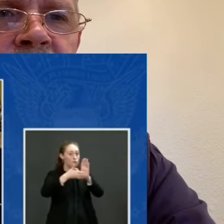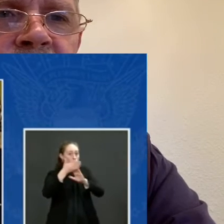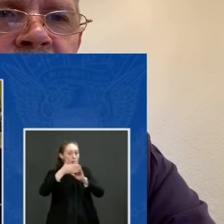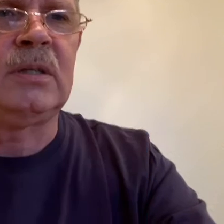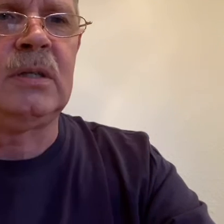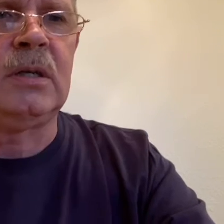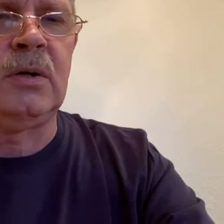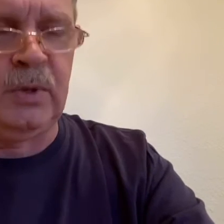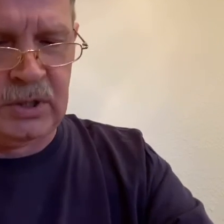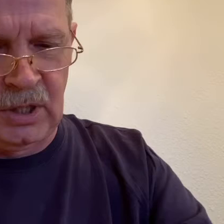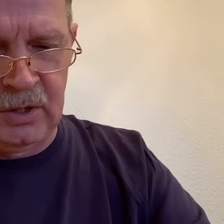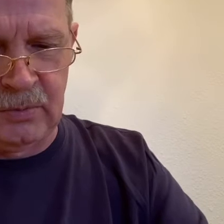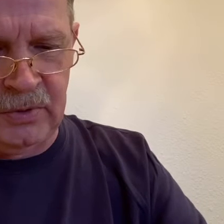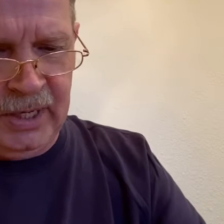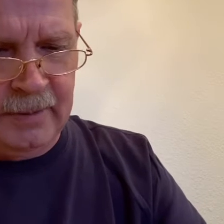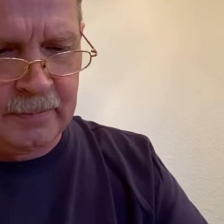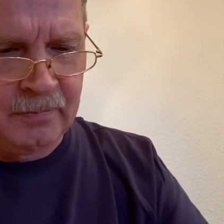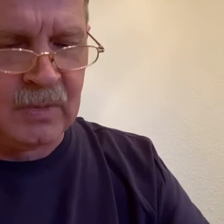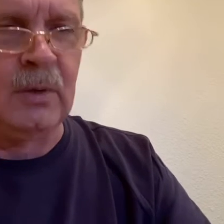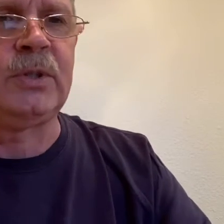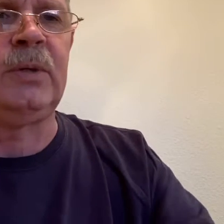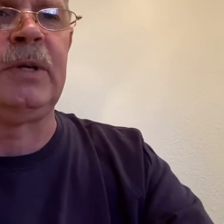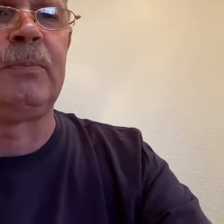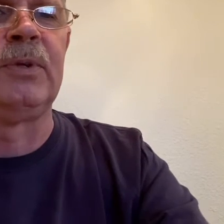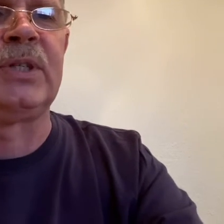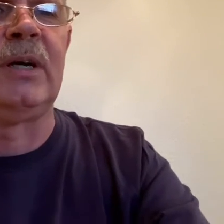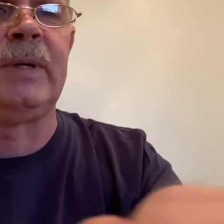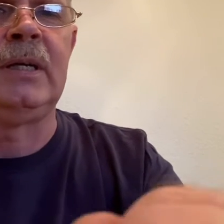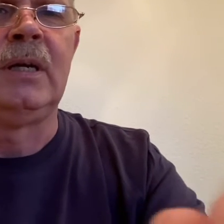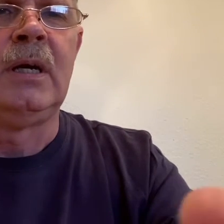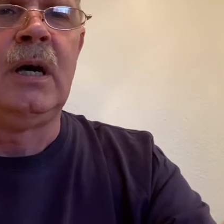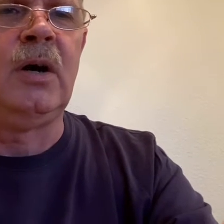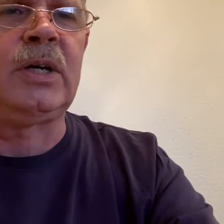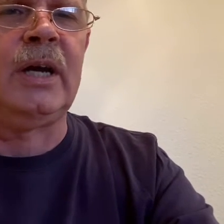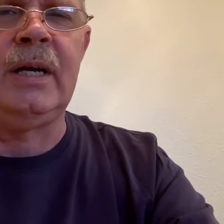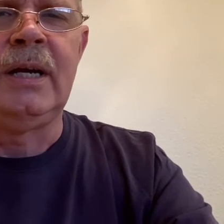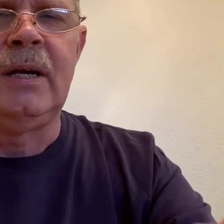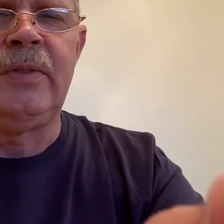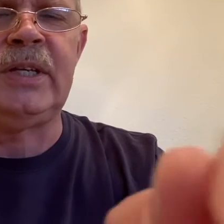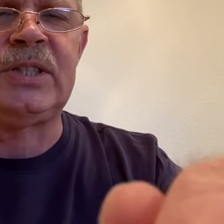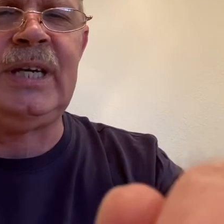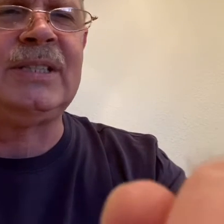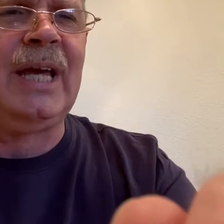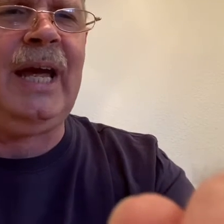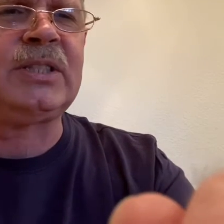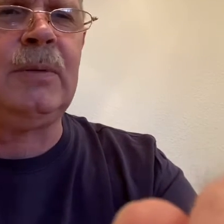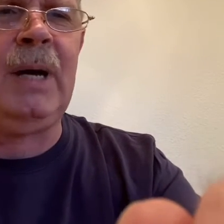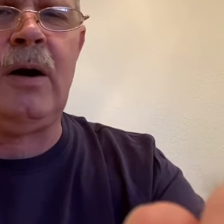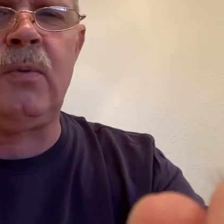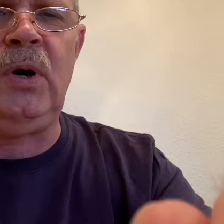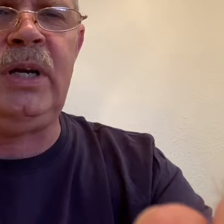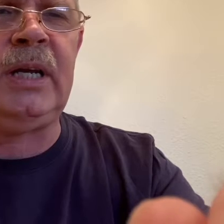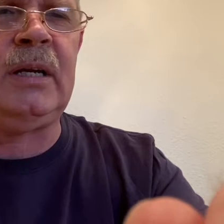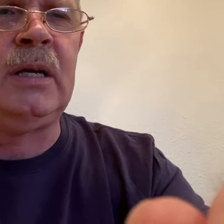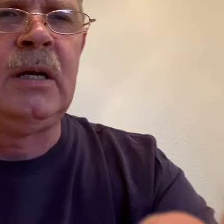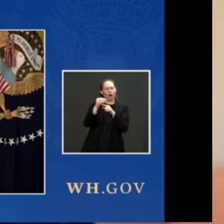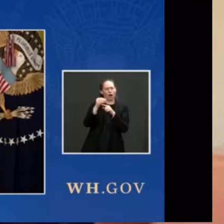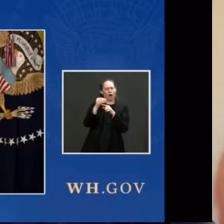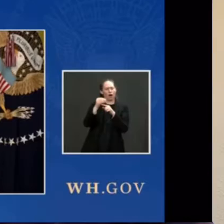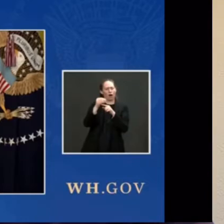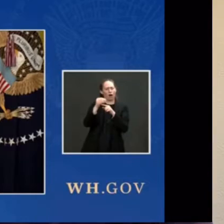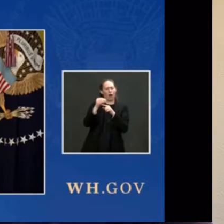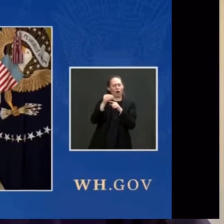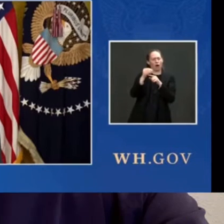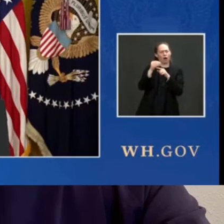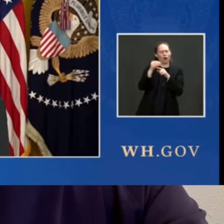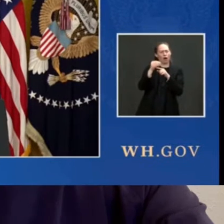that you are running for? Are we starting with that? I wish you people would tell me. Okay, he is asked about running